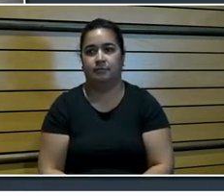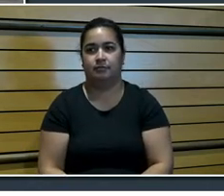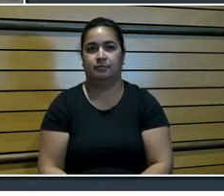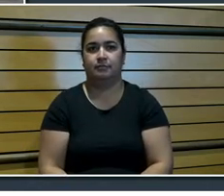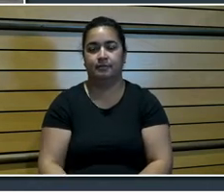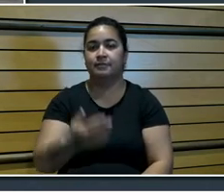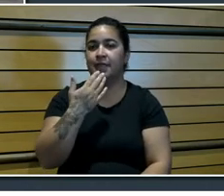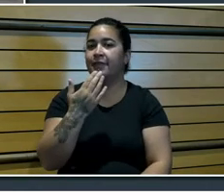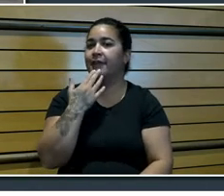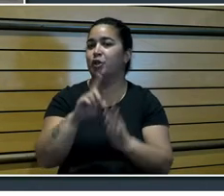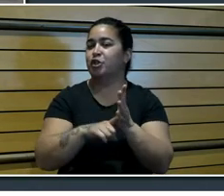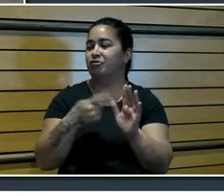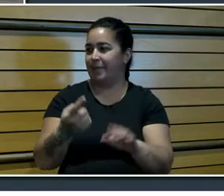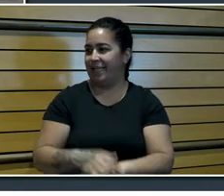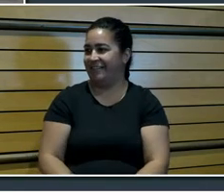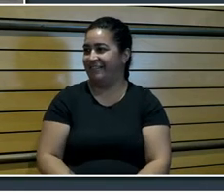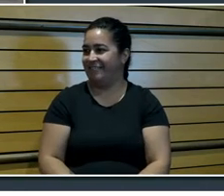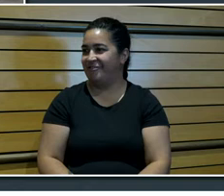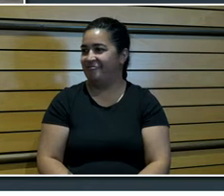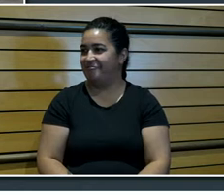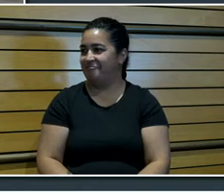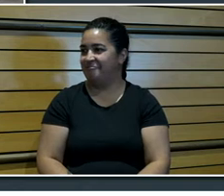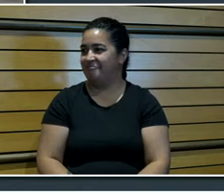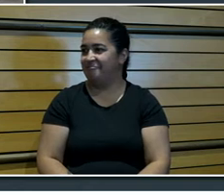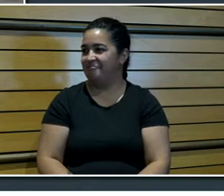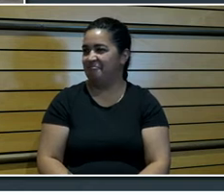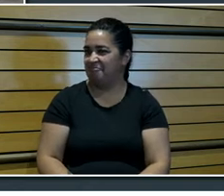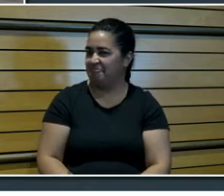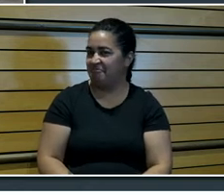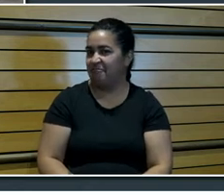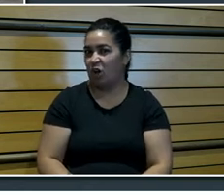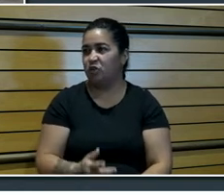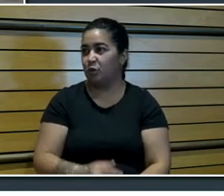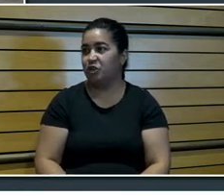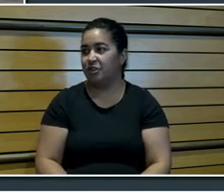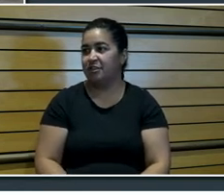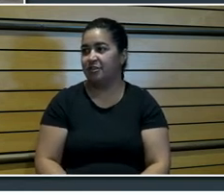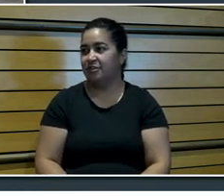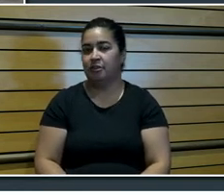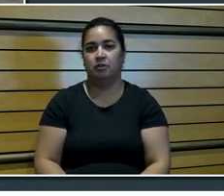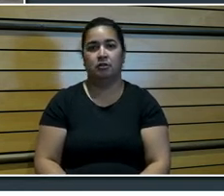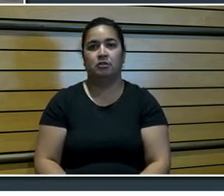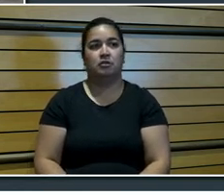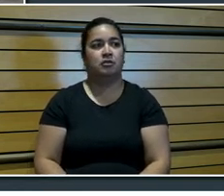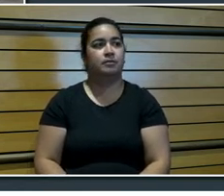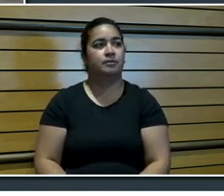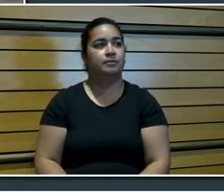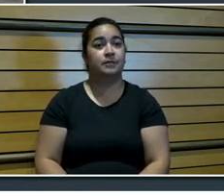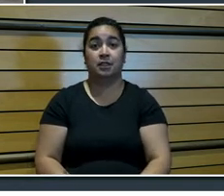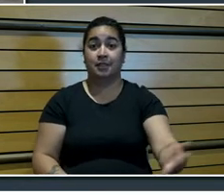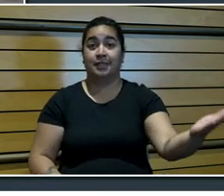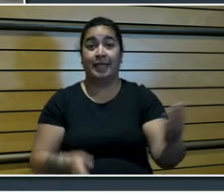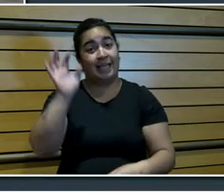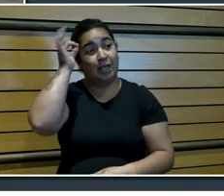Kia ora, Jeremy. Thank you. I'll just invite any councillors that may have questions. Councillor Tapani.